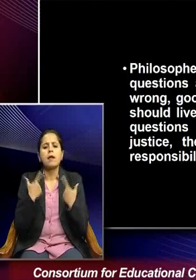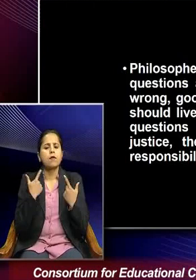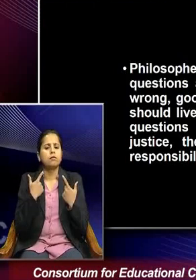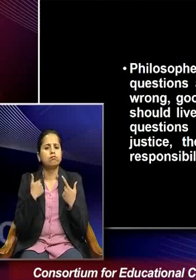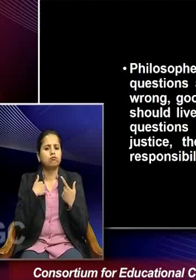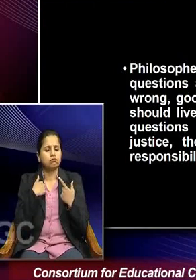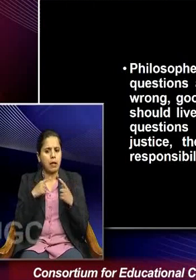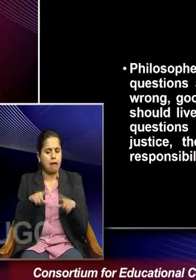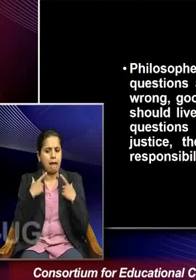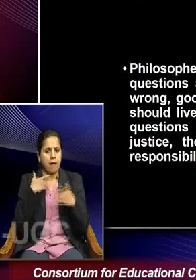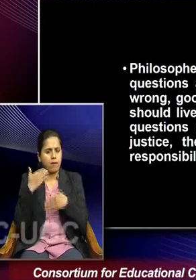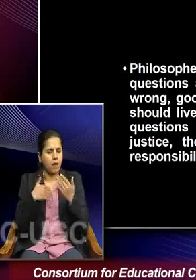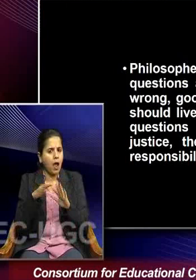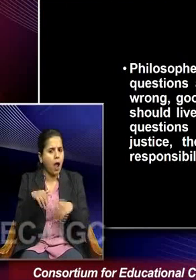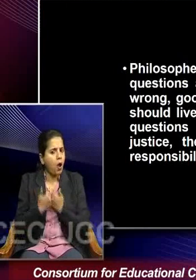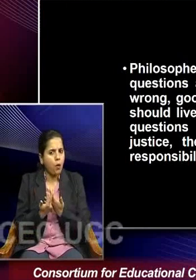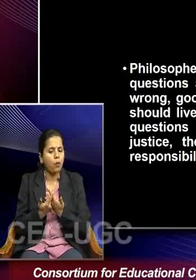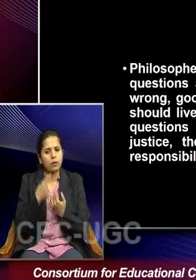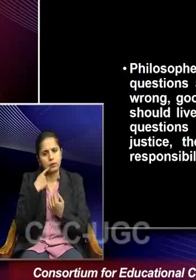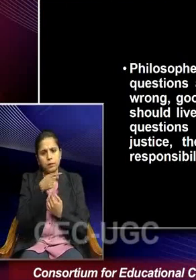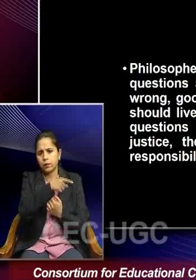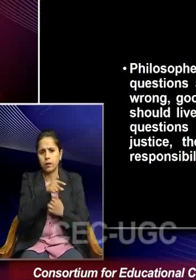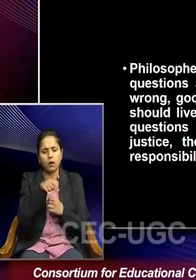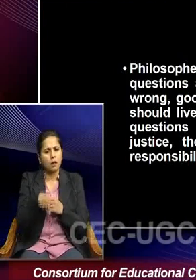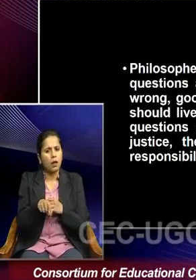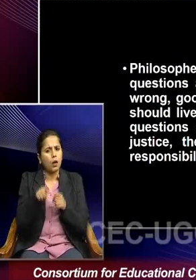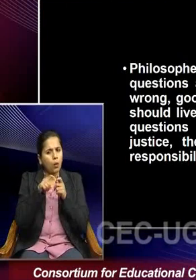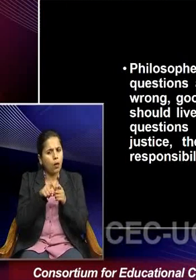lives. They explore